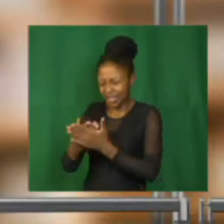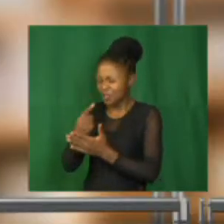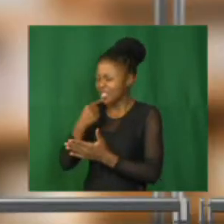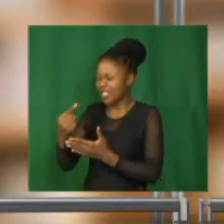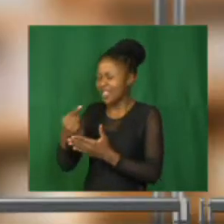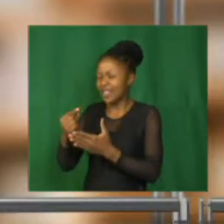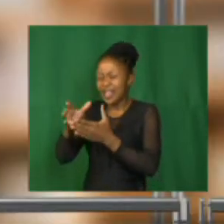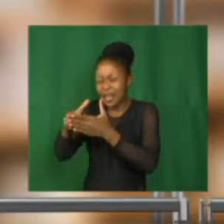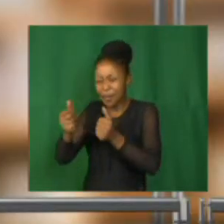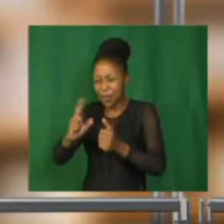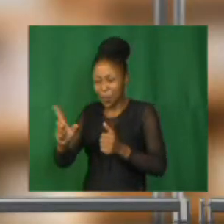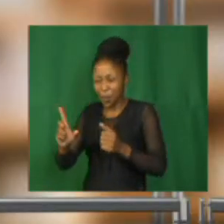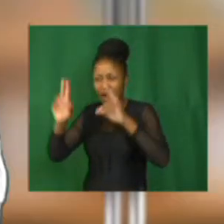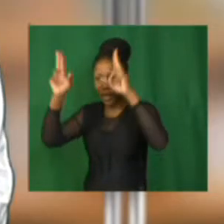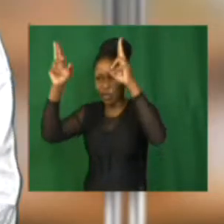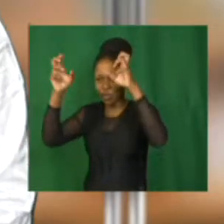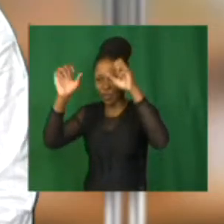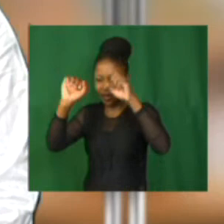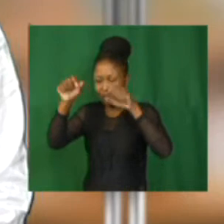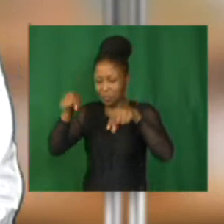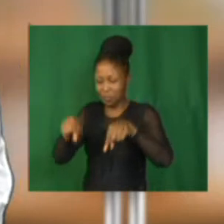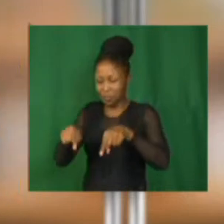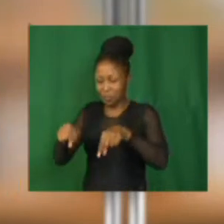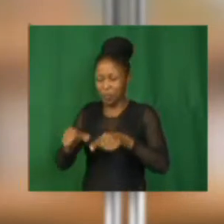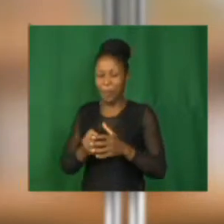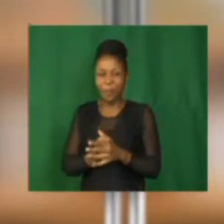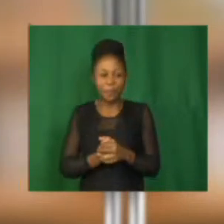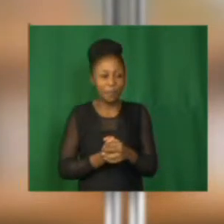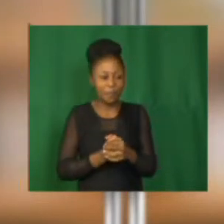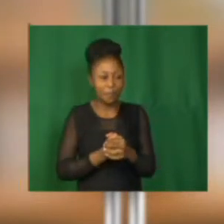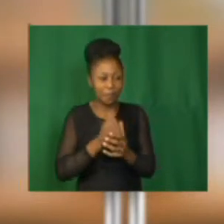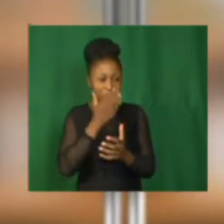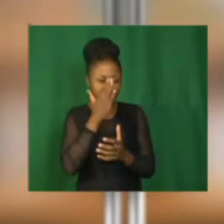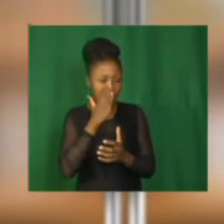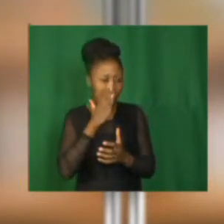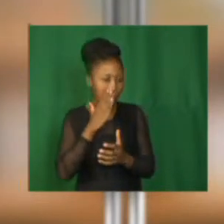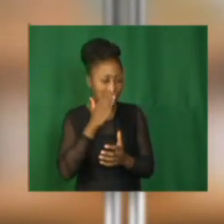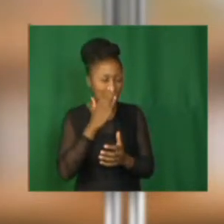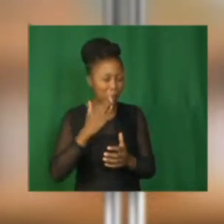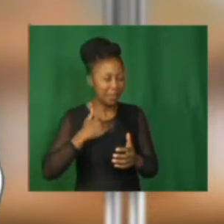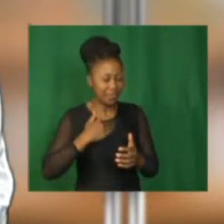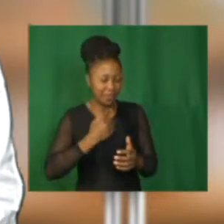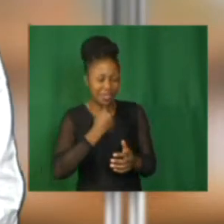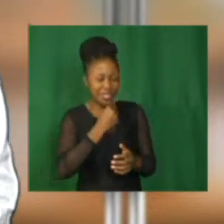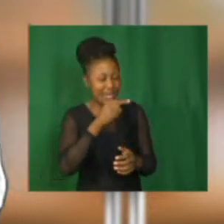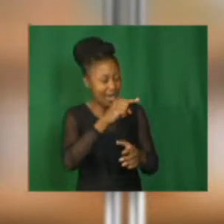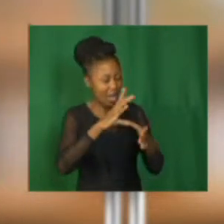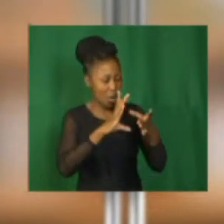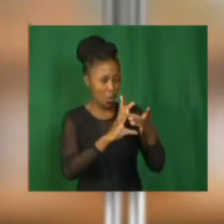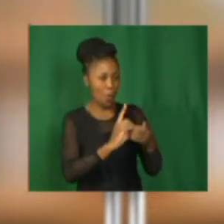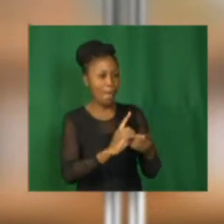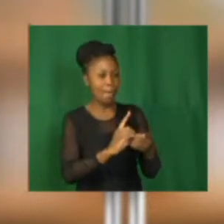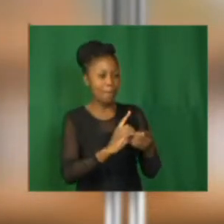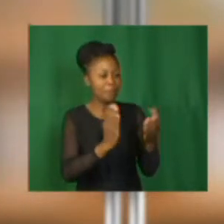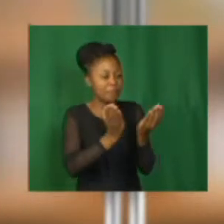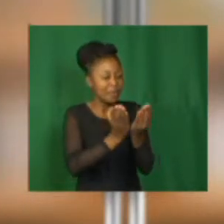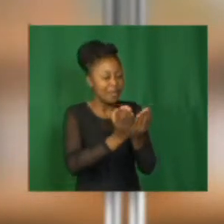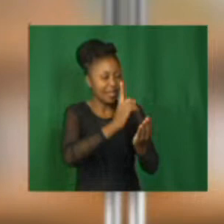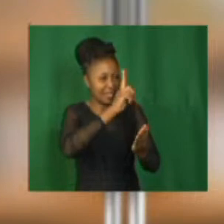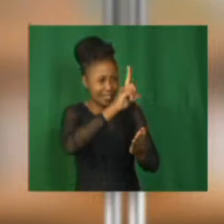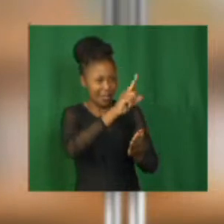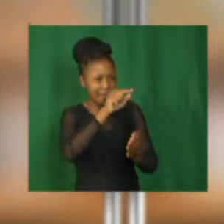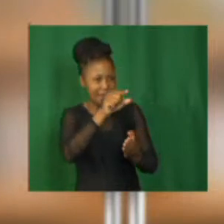reading comprehensions? All right. So let me take this opportunity to greet viewers at home, also to greet my grade 7 at